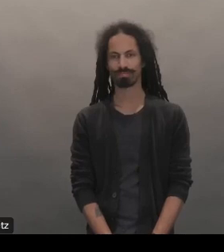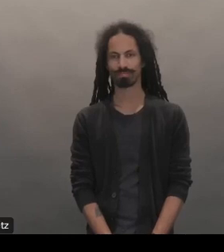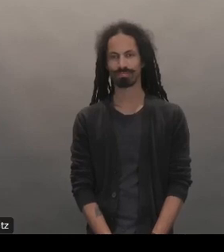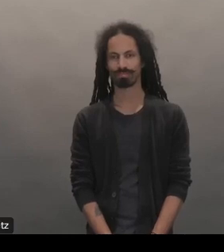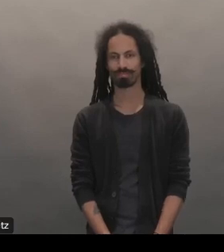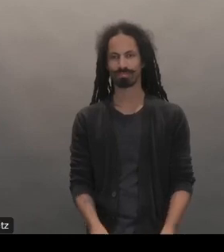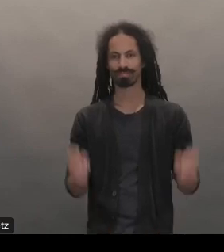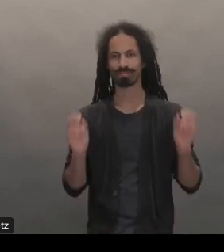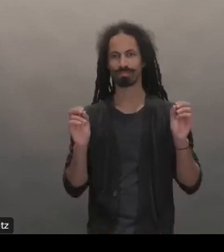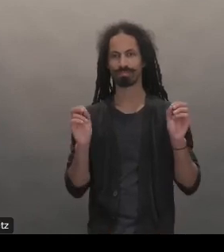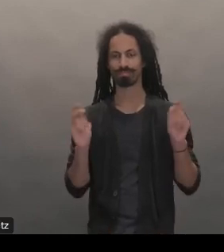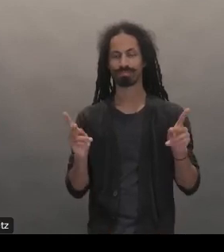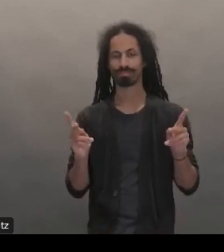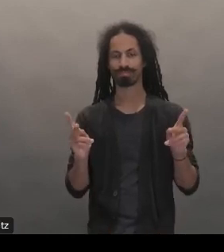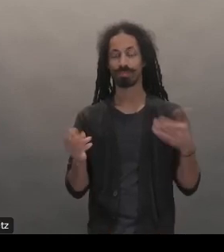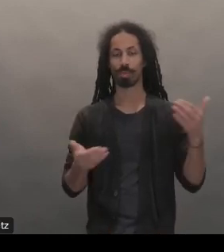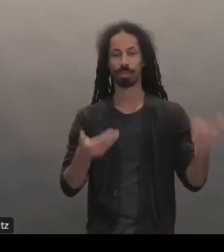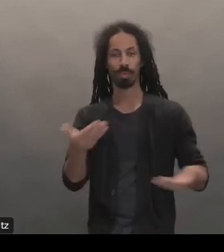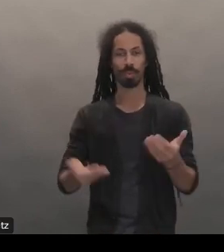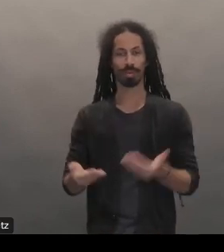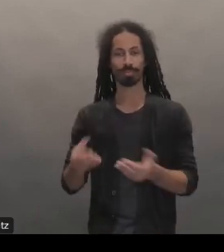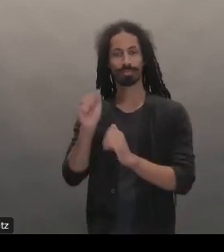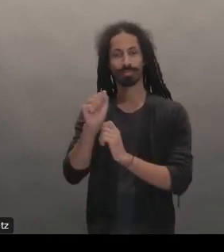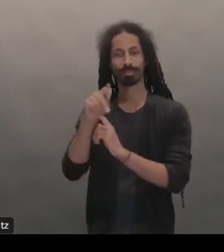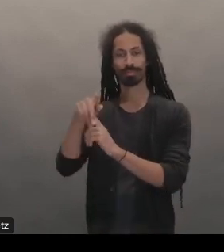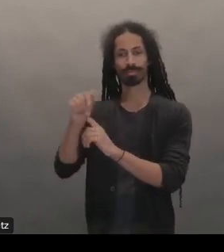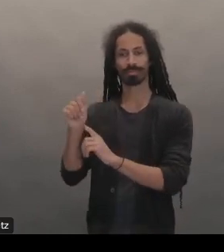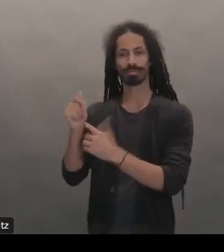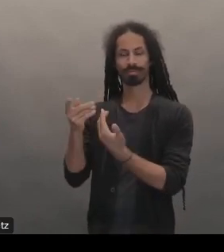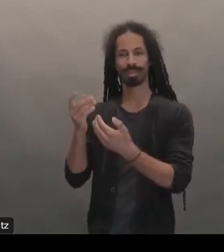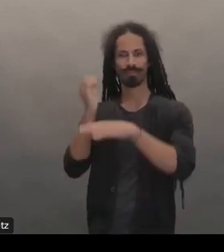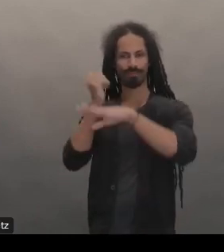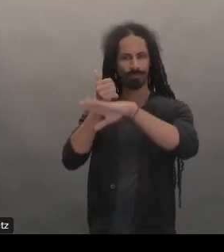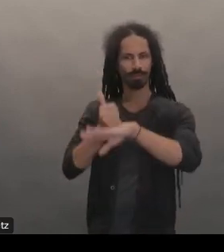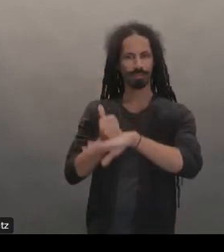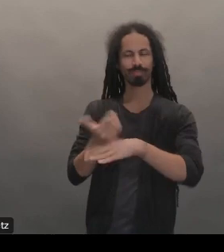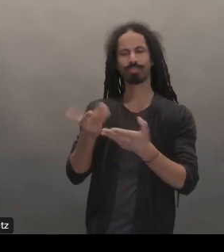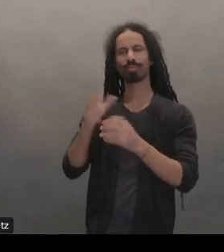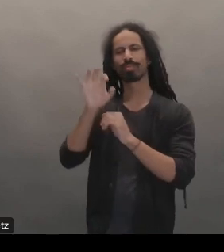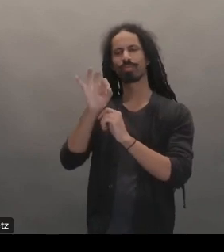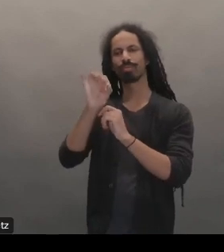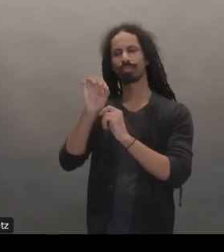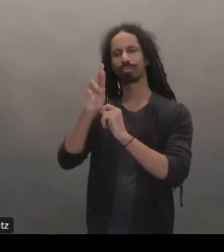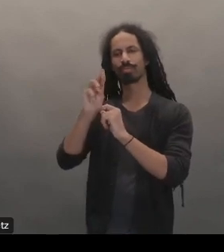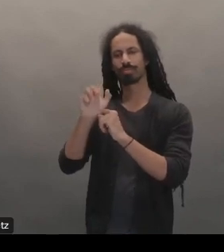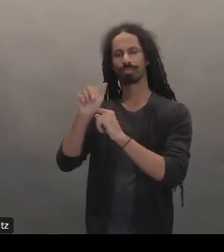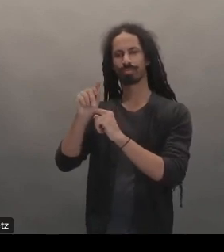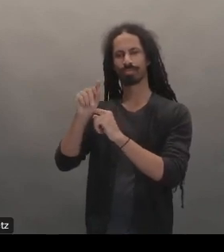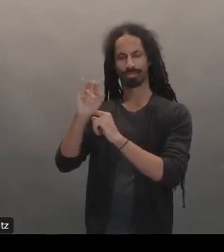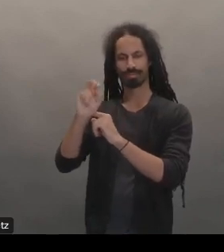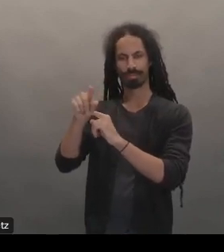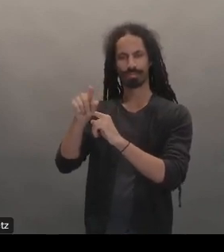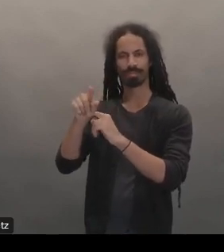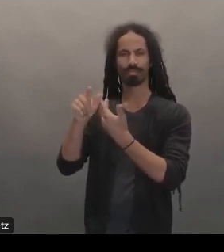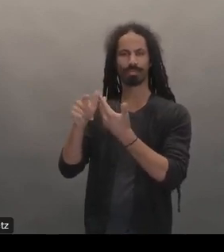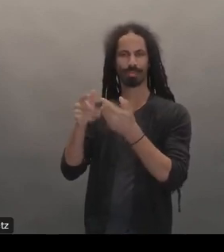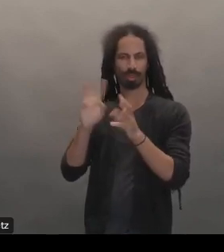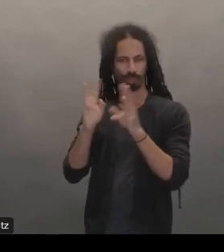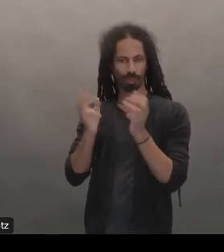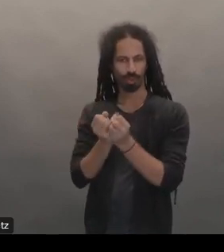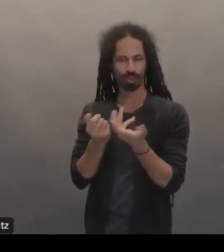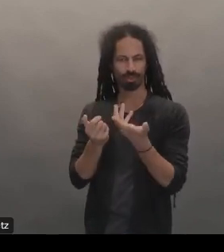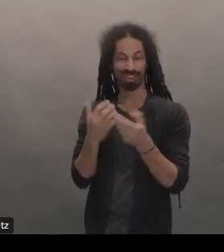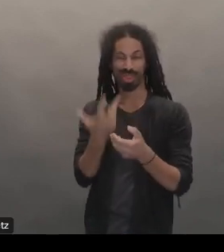All right, well, welcome to the APA formatting workshop. This is workshop 3 in the Writing with APA series put on